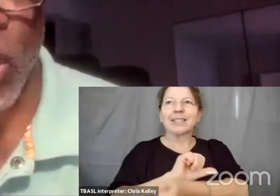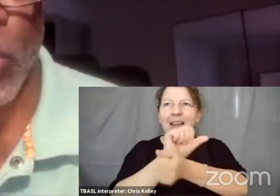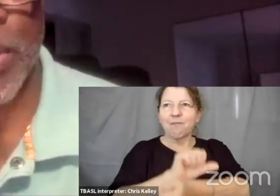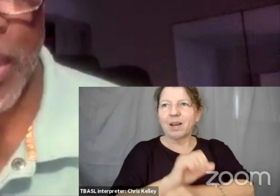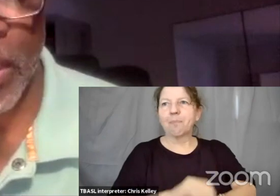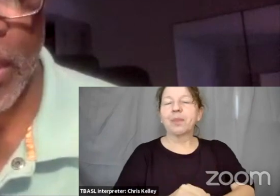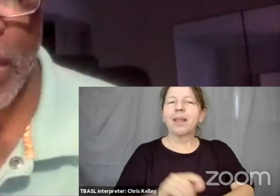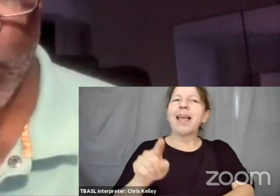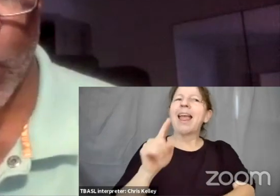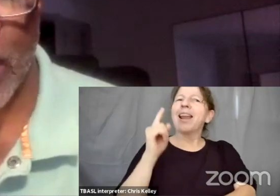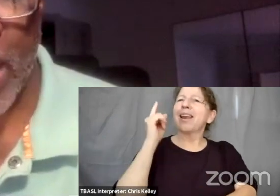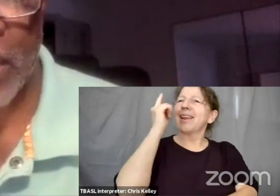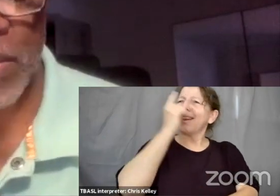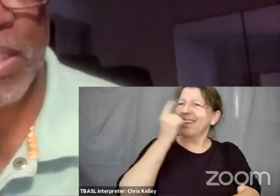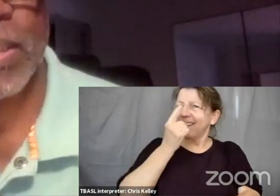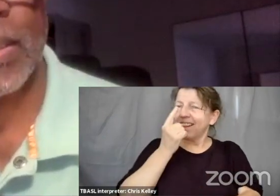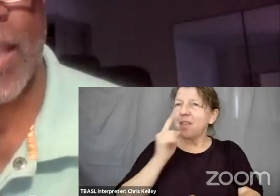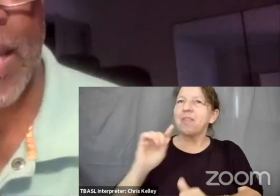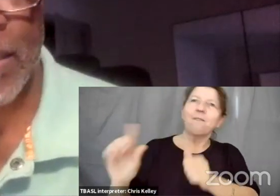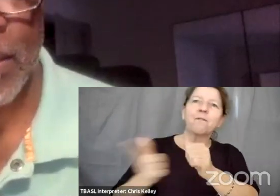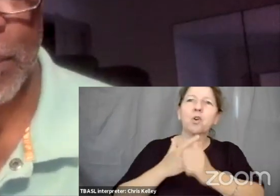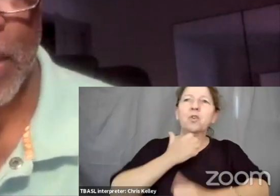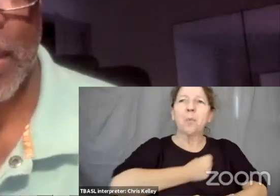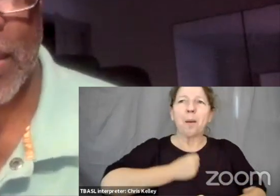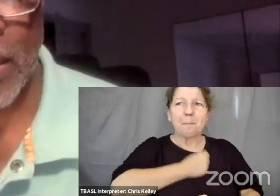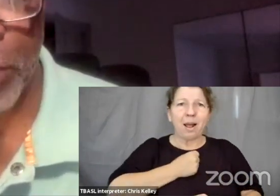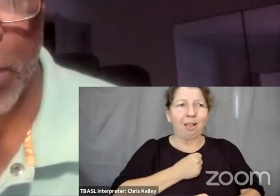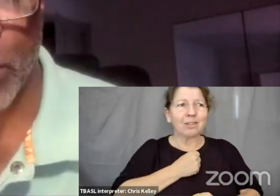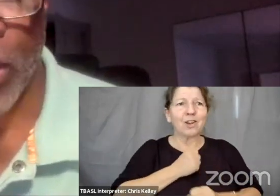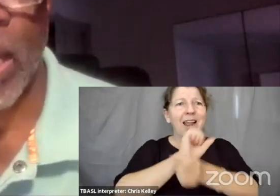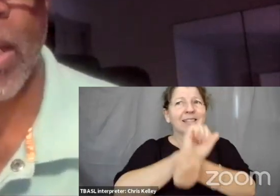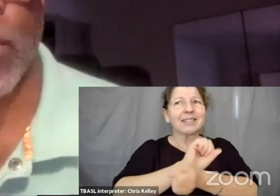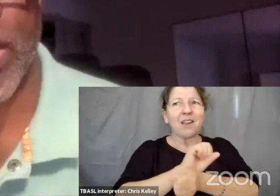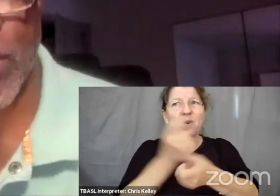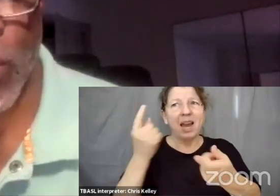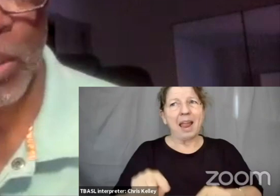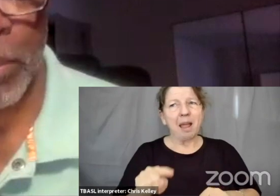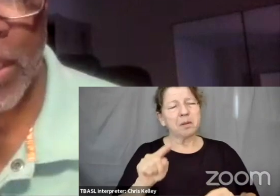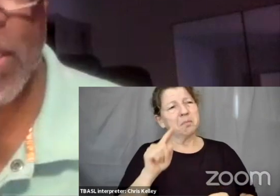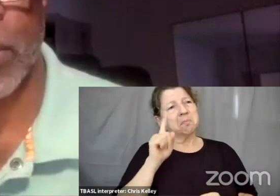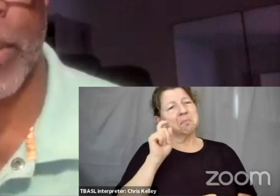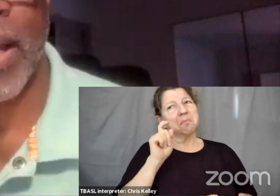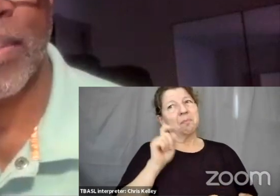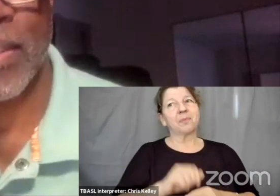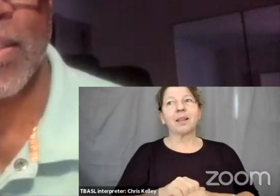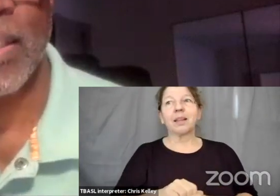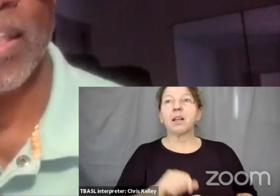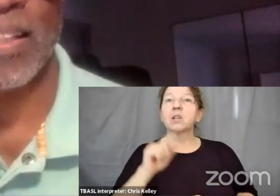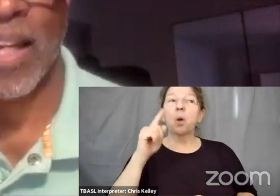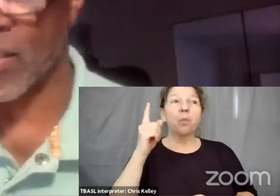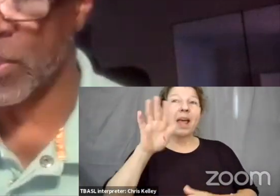Injustices originating with the act of stealing land and stealing people are not erased or diminished by